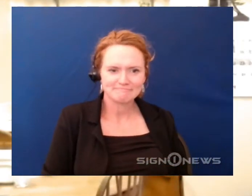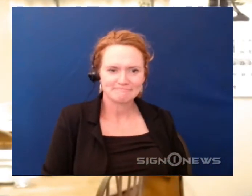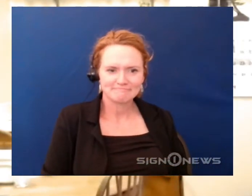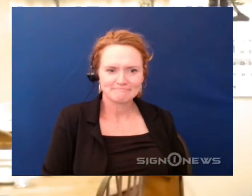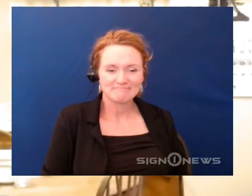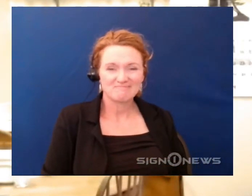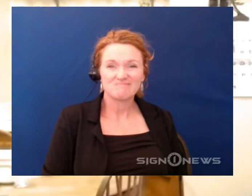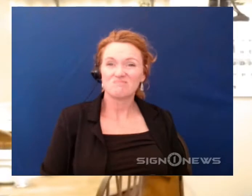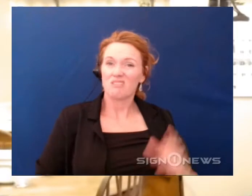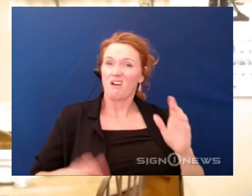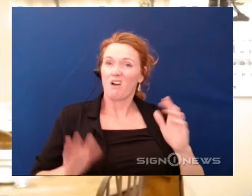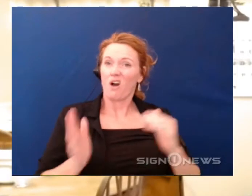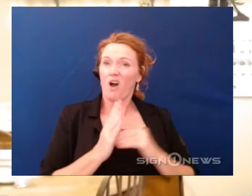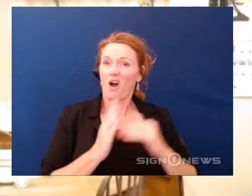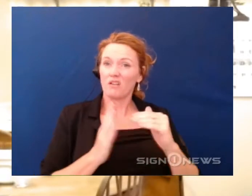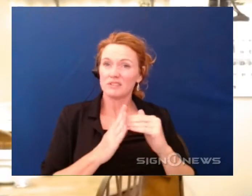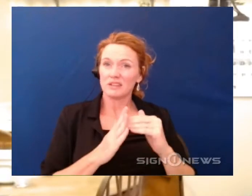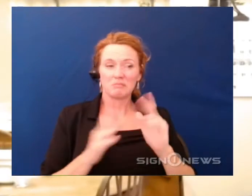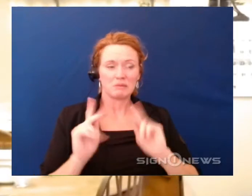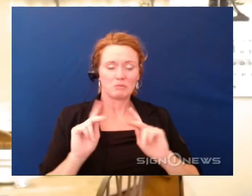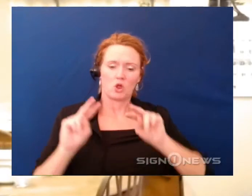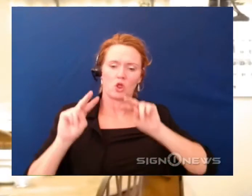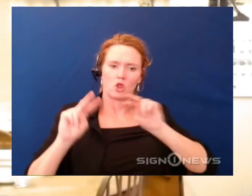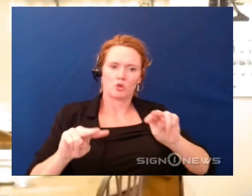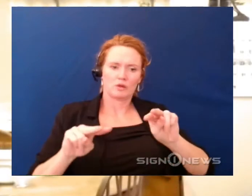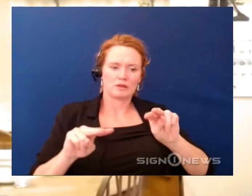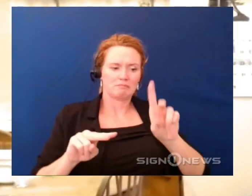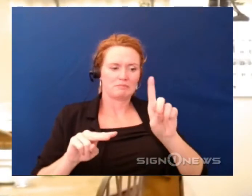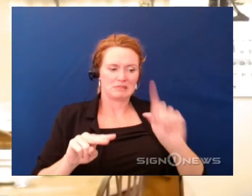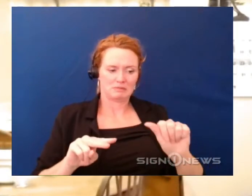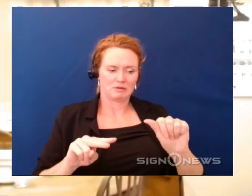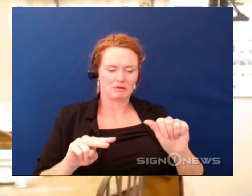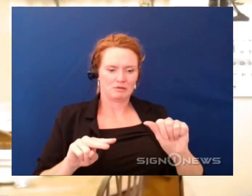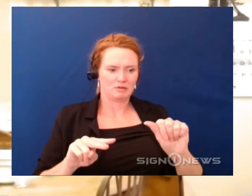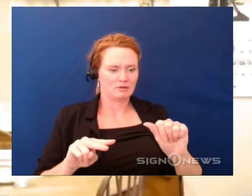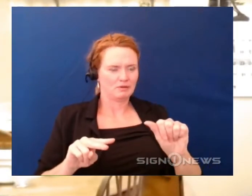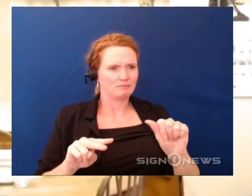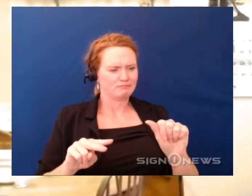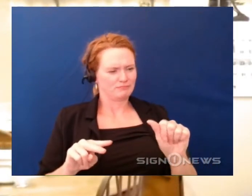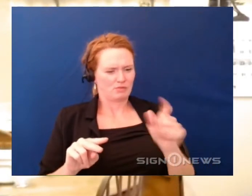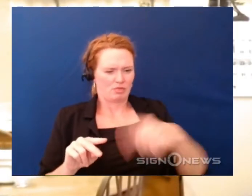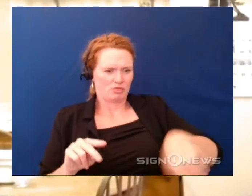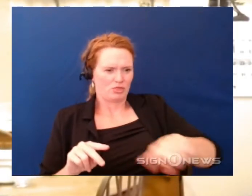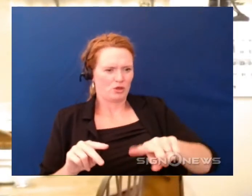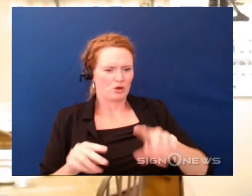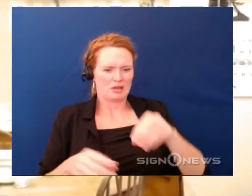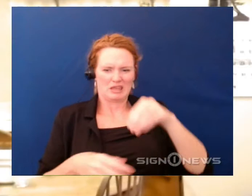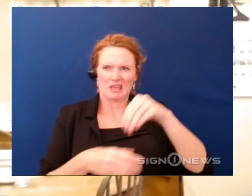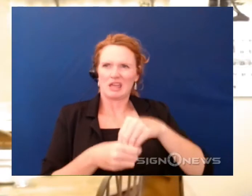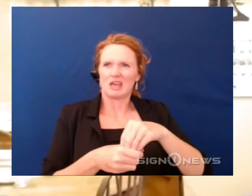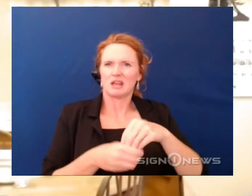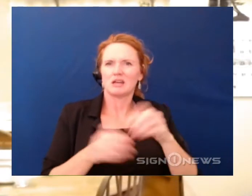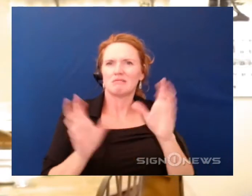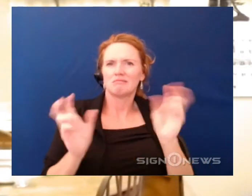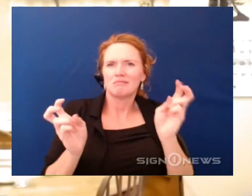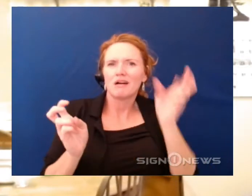People tend to look at the disabled community as if we were plants in small pots that just need water to grow. But we